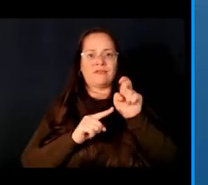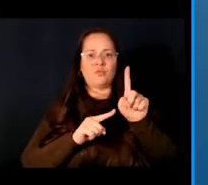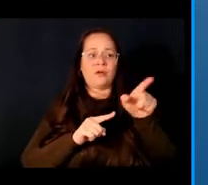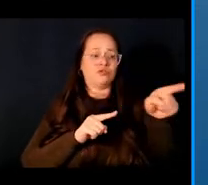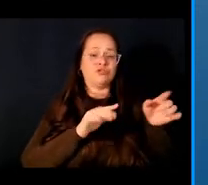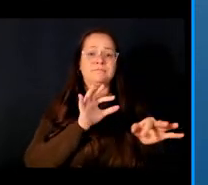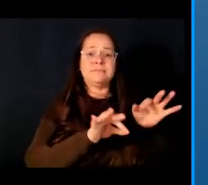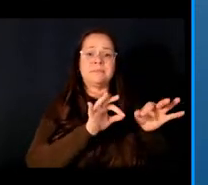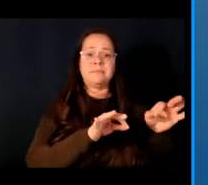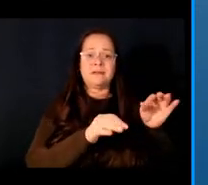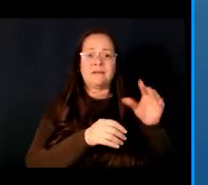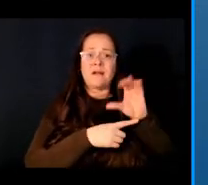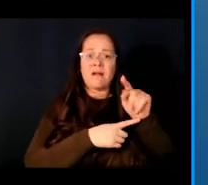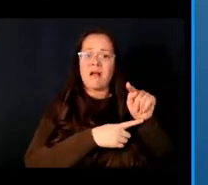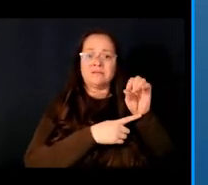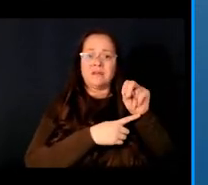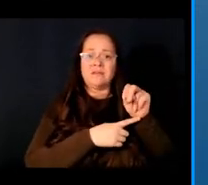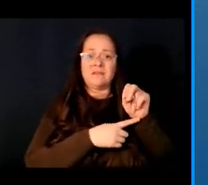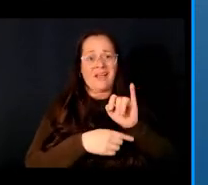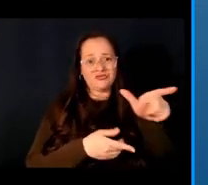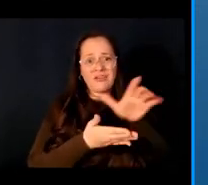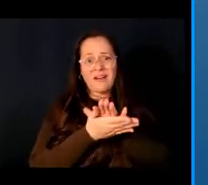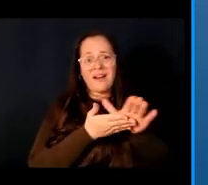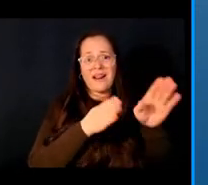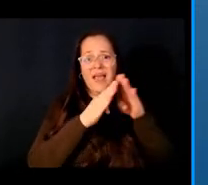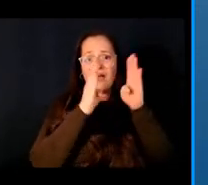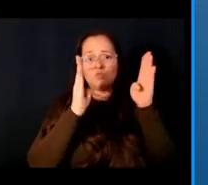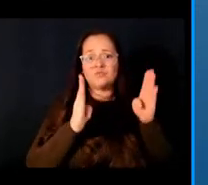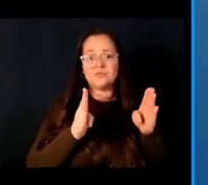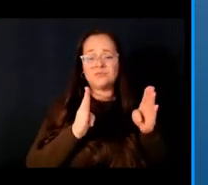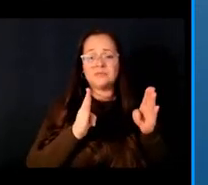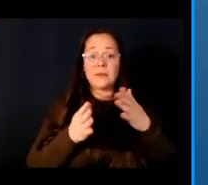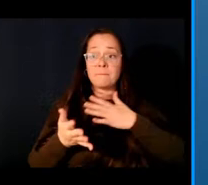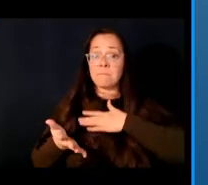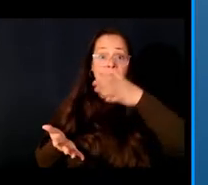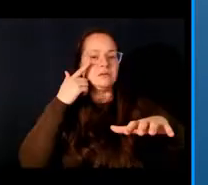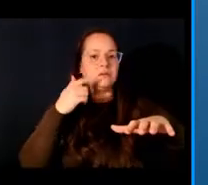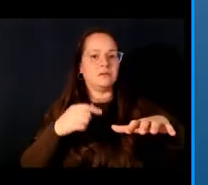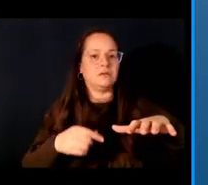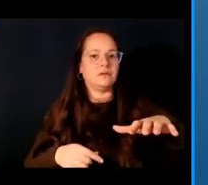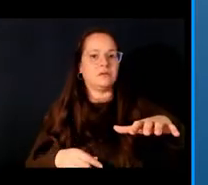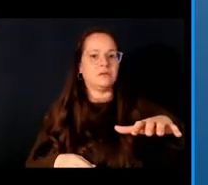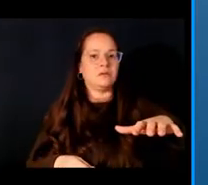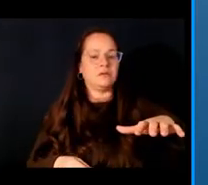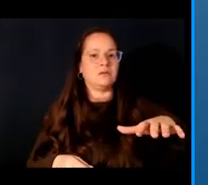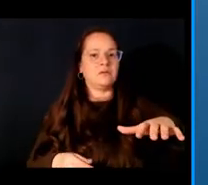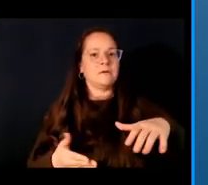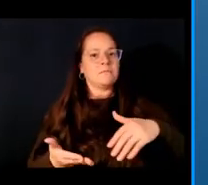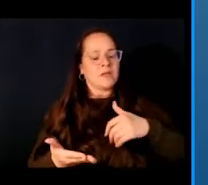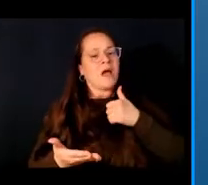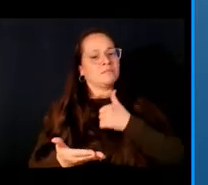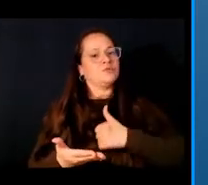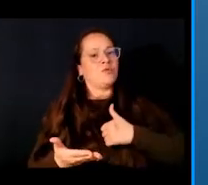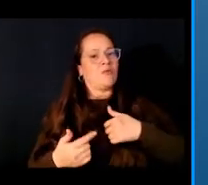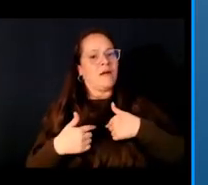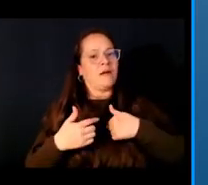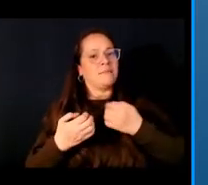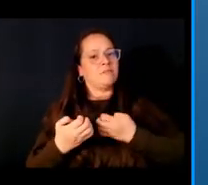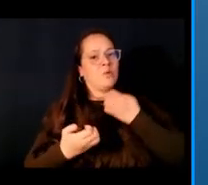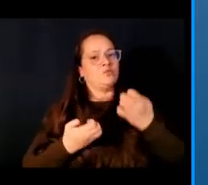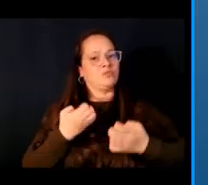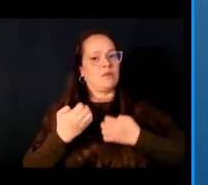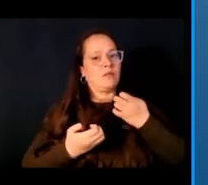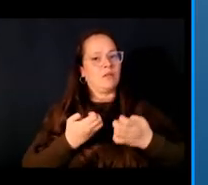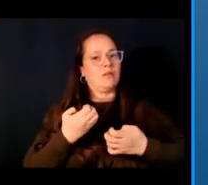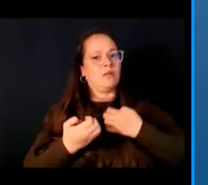and clean houses my grandfather before created sorry for being so emotional folks